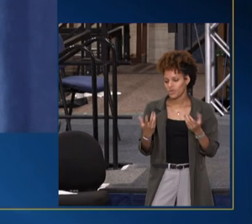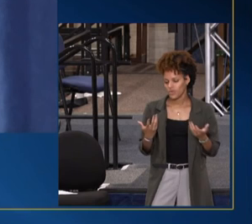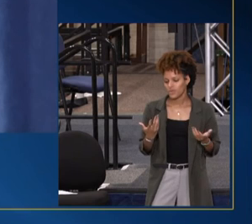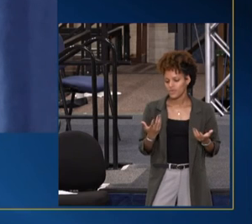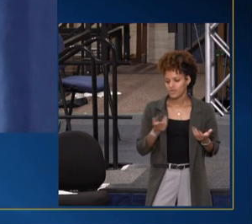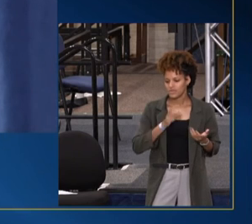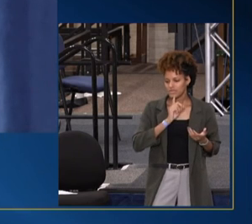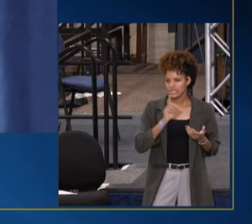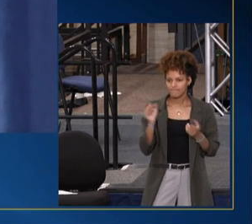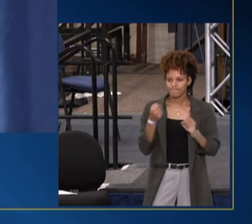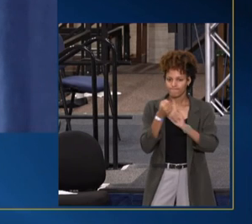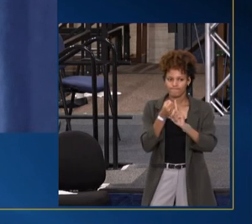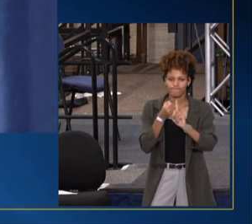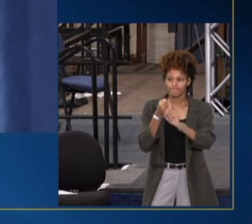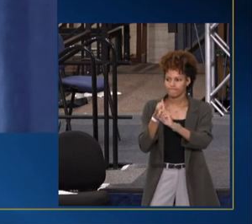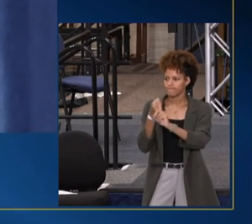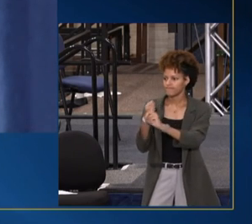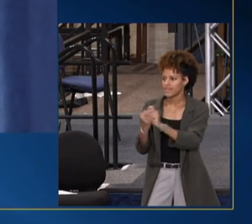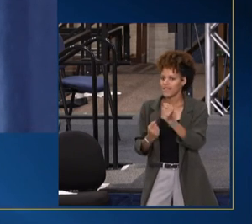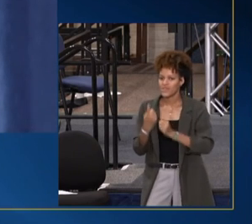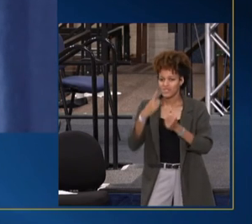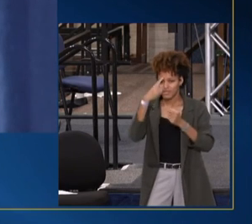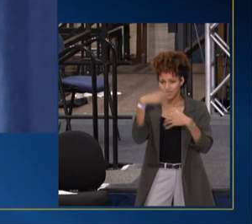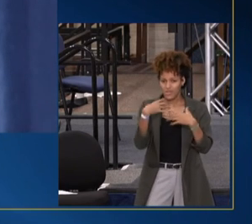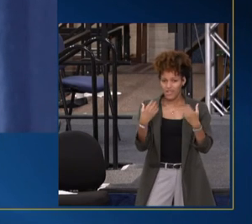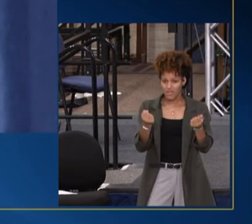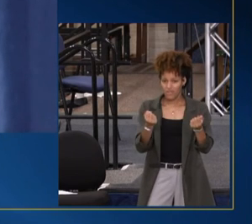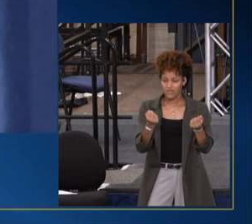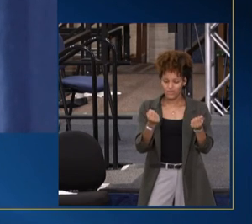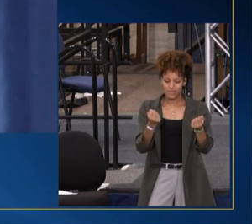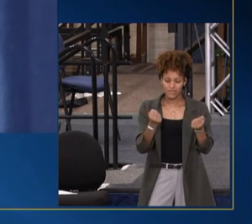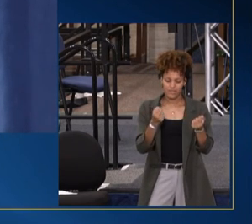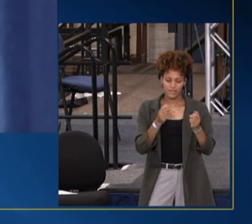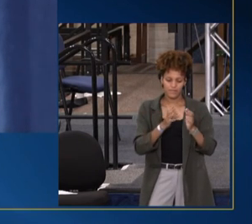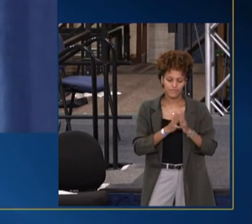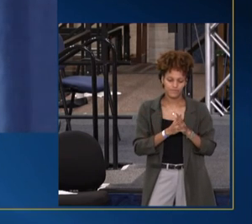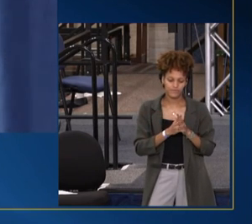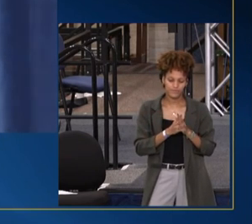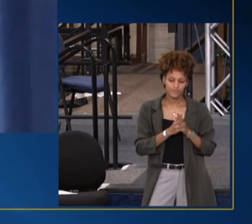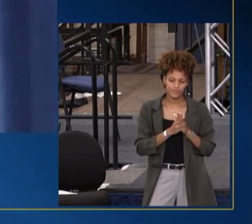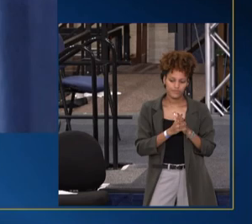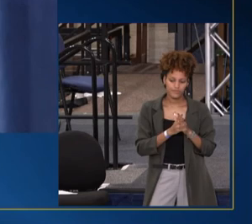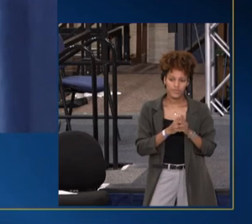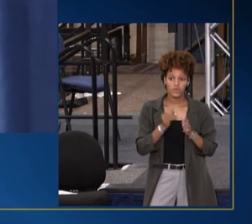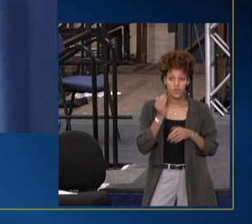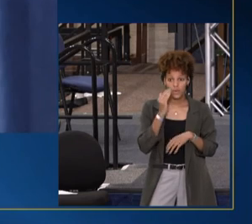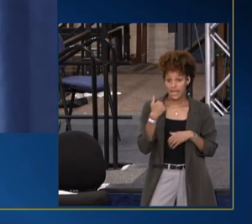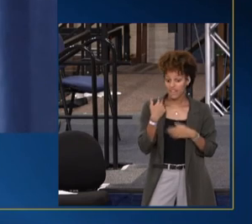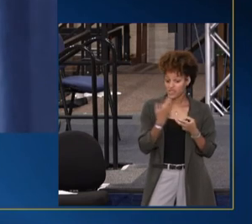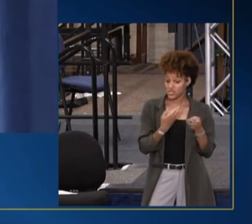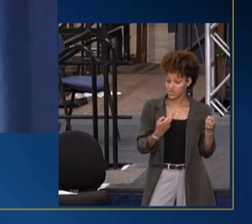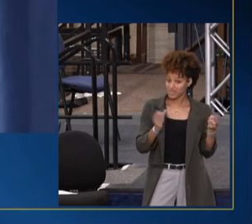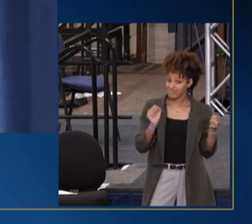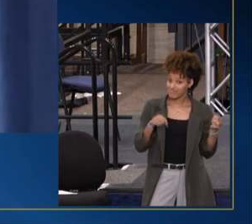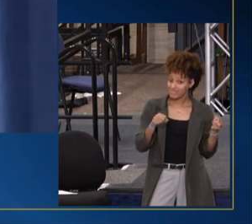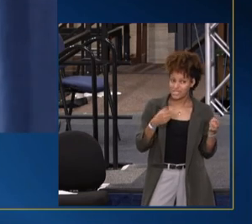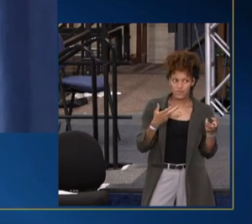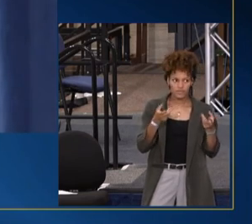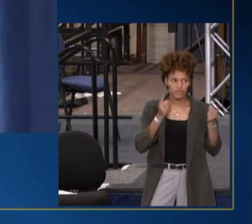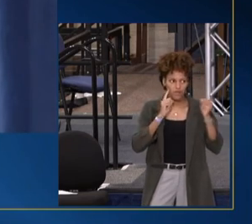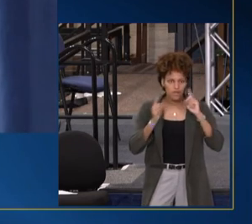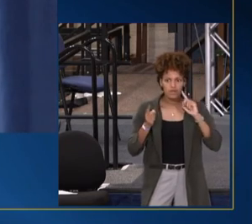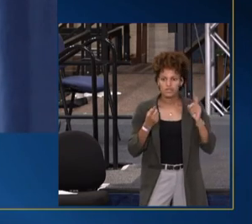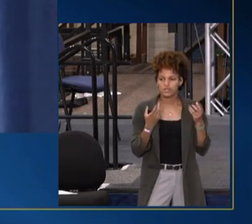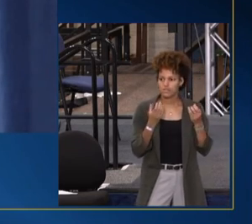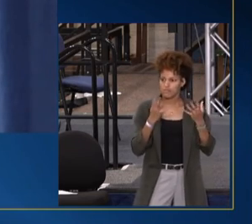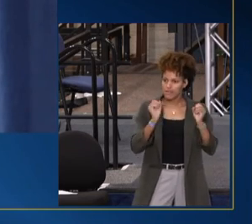it's really affecting everyone's mental health. And even though there are resources, and we've heard some from